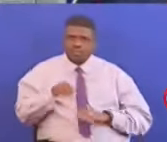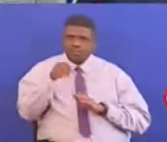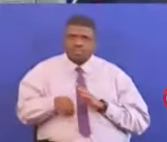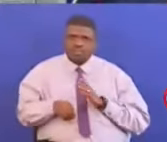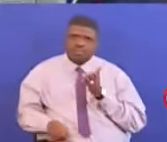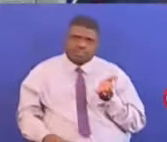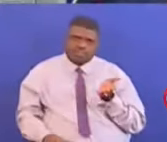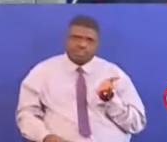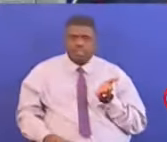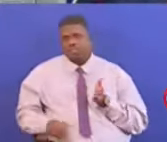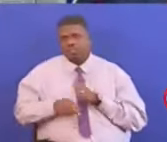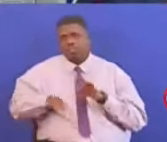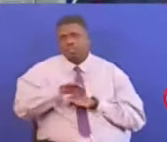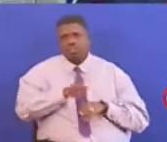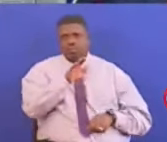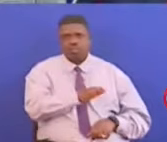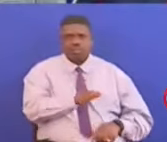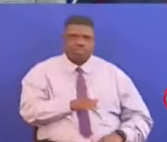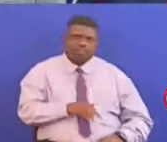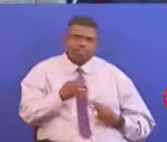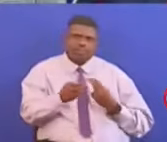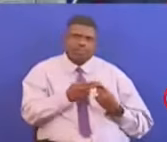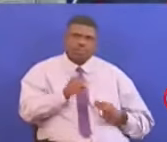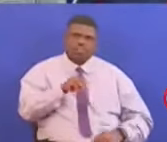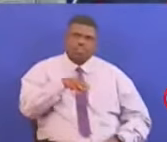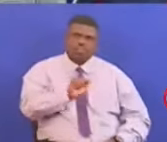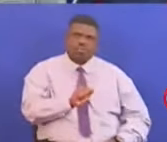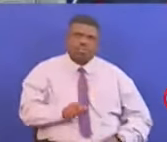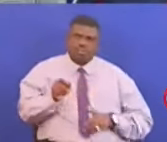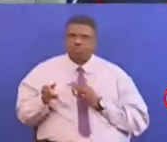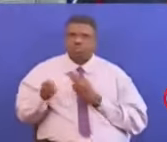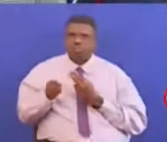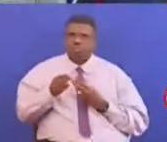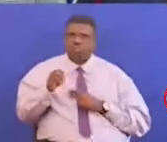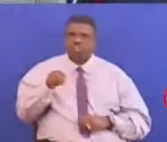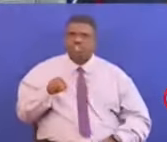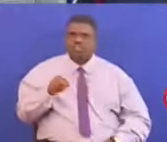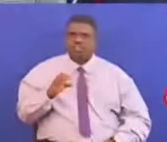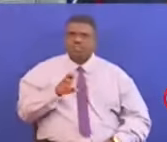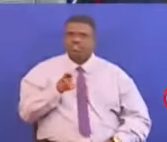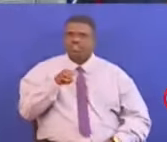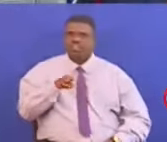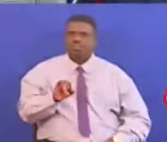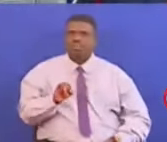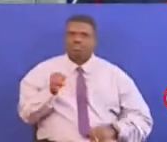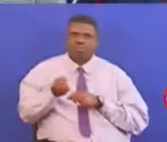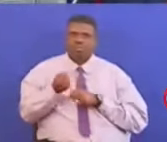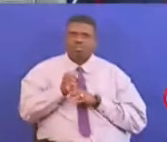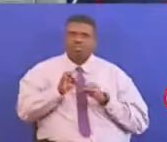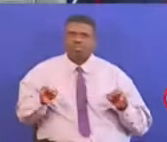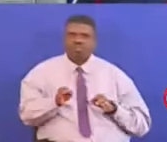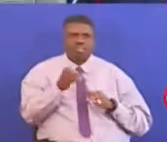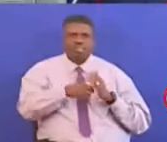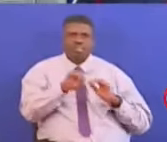darling President, Dr. Samia Suluhu Hassan, and our General Secretary, Honorable Dr. Fats. They are doing very well within our